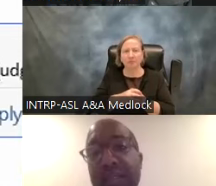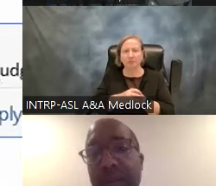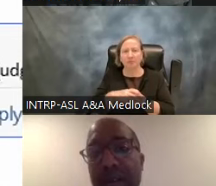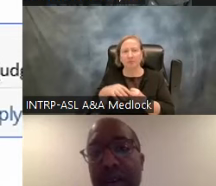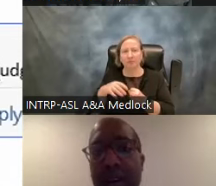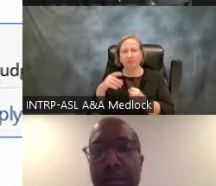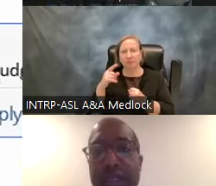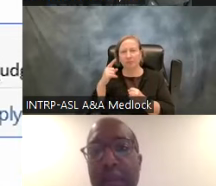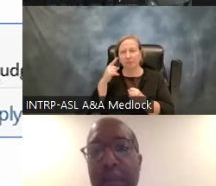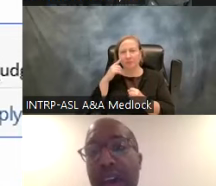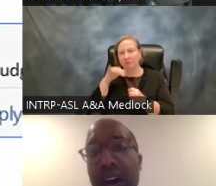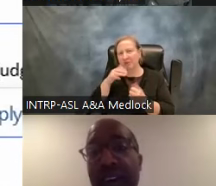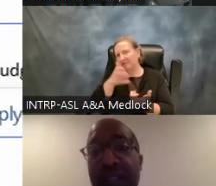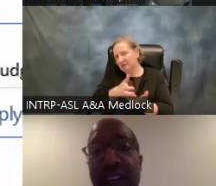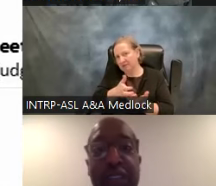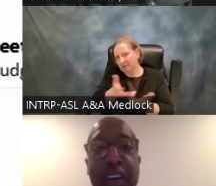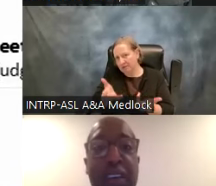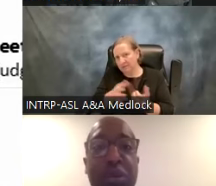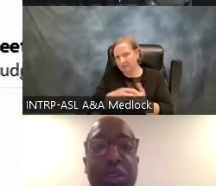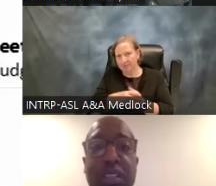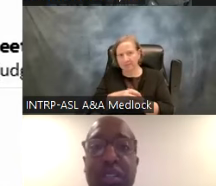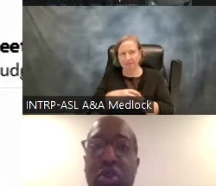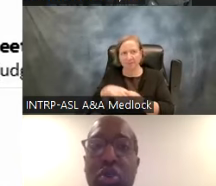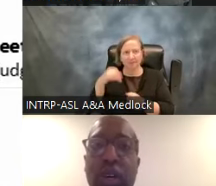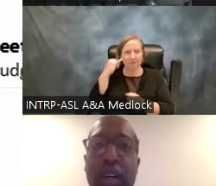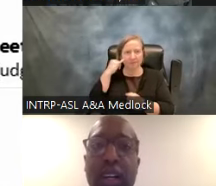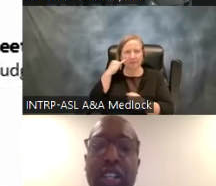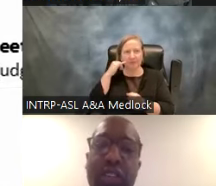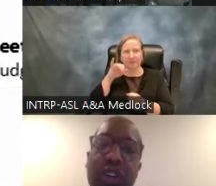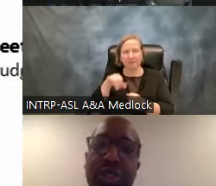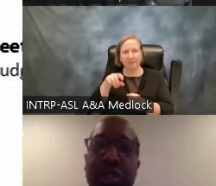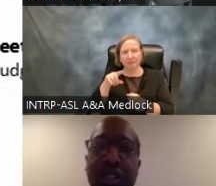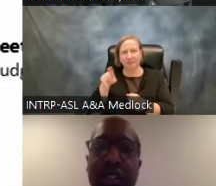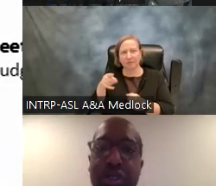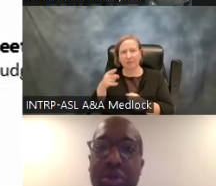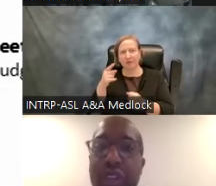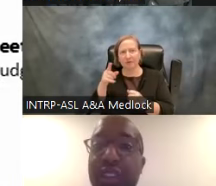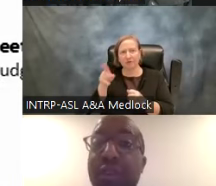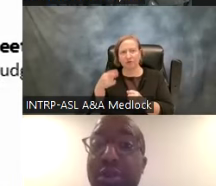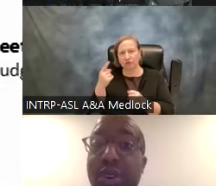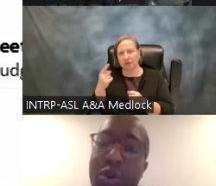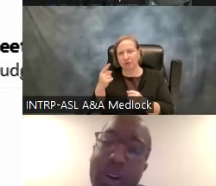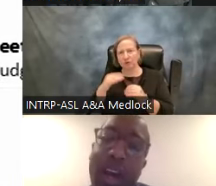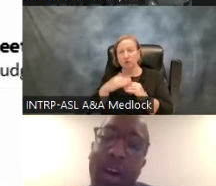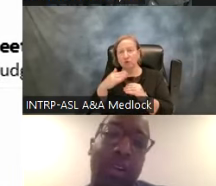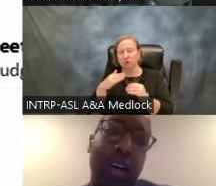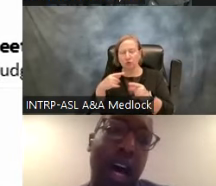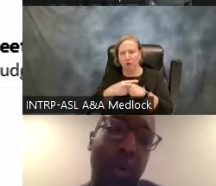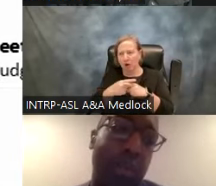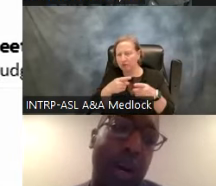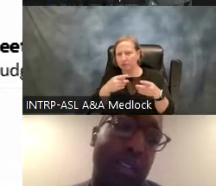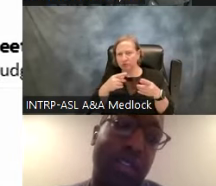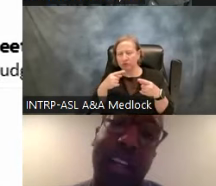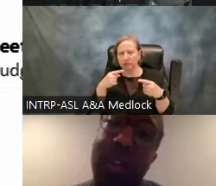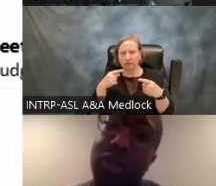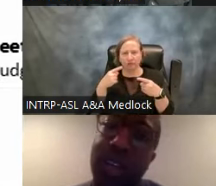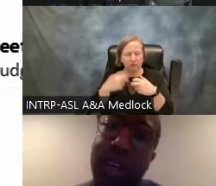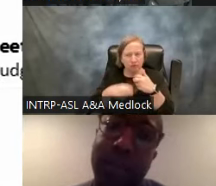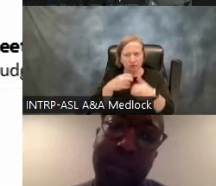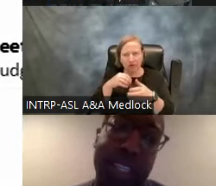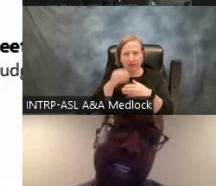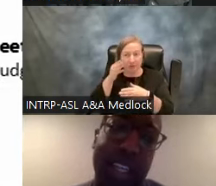of fits per se. But yeah, if it was just too controversial to in the future or now, I wouldn't mind even striking